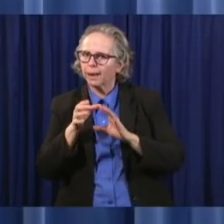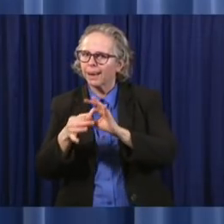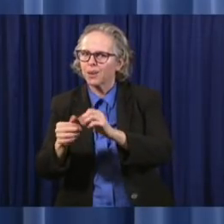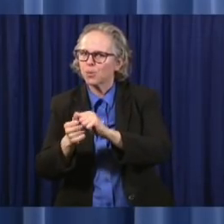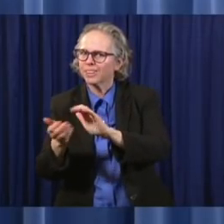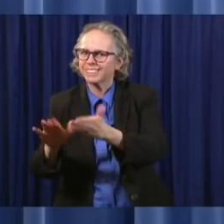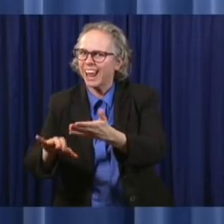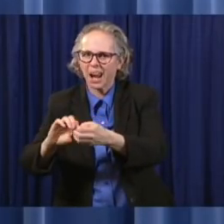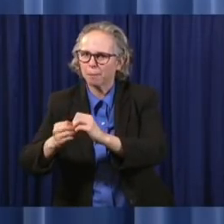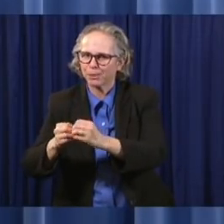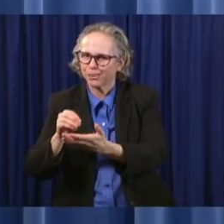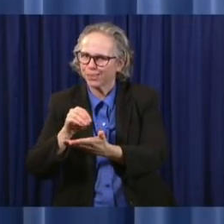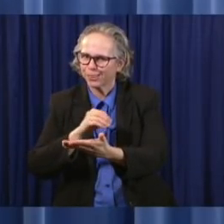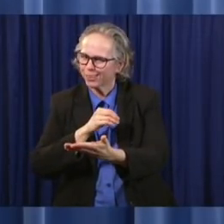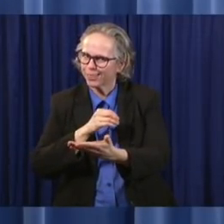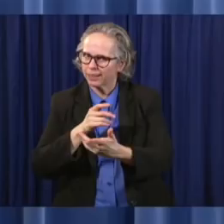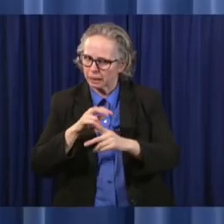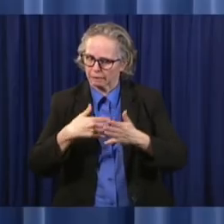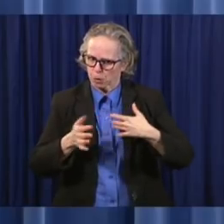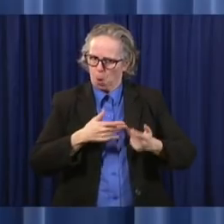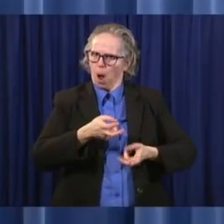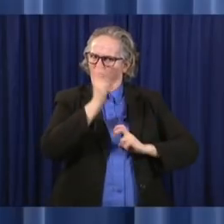day.